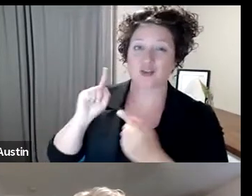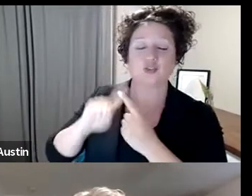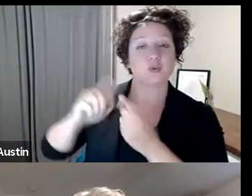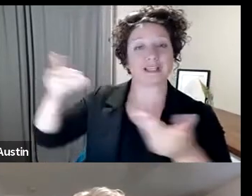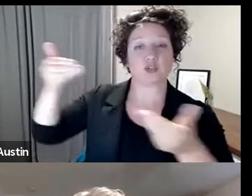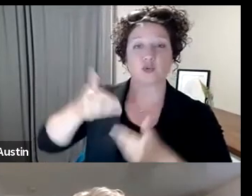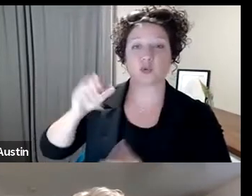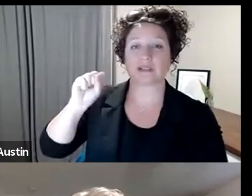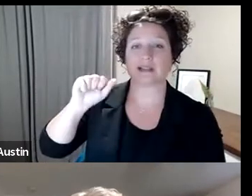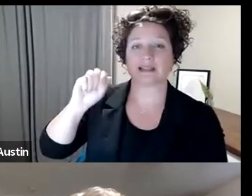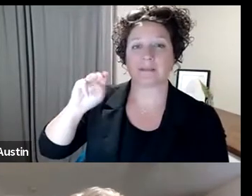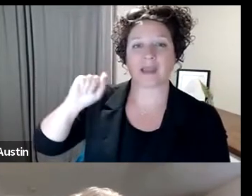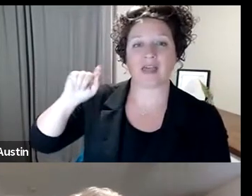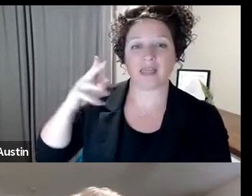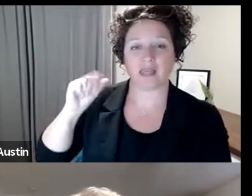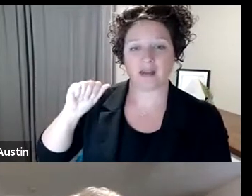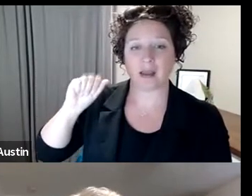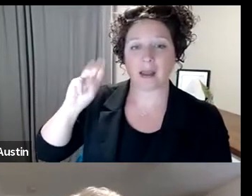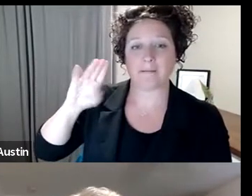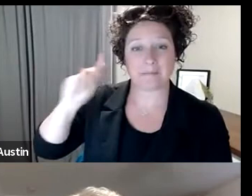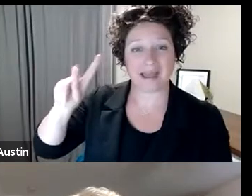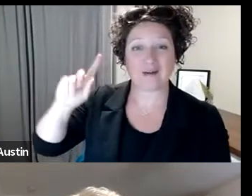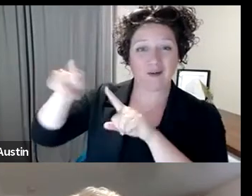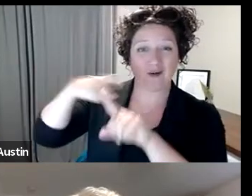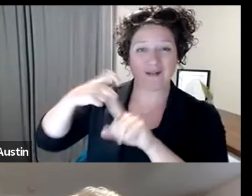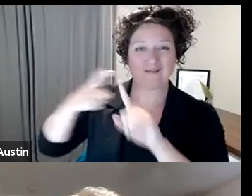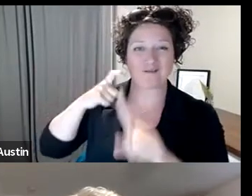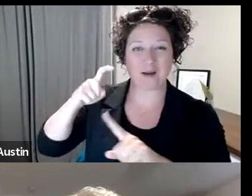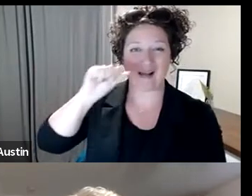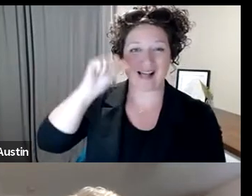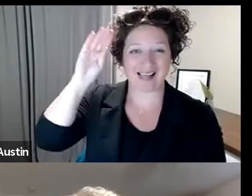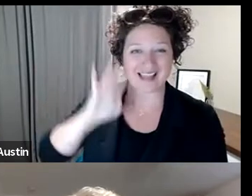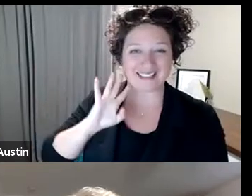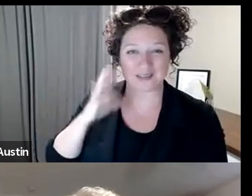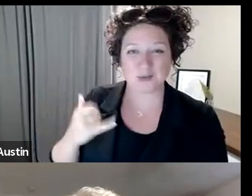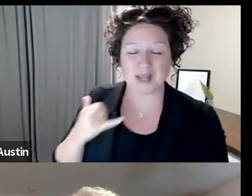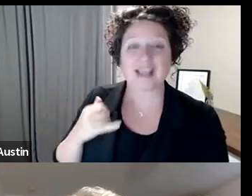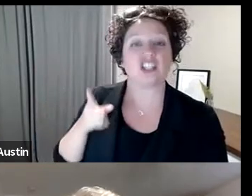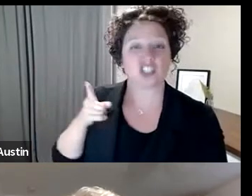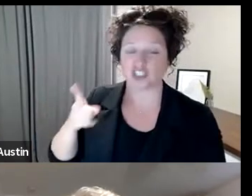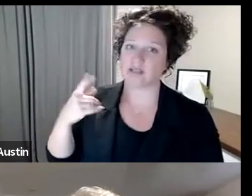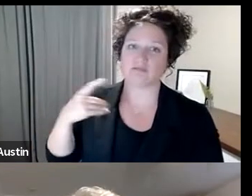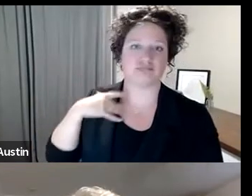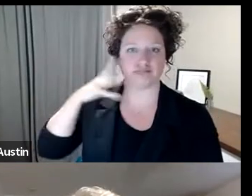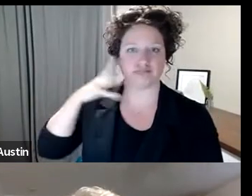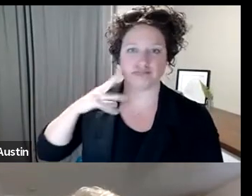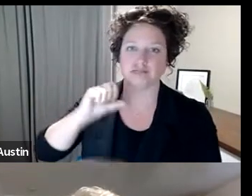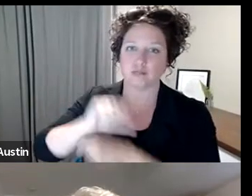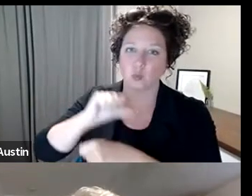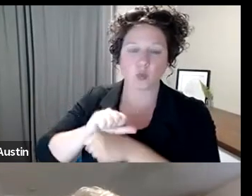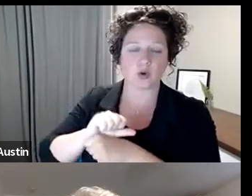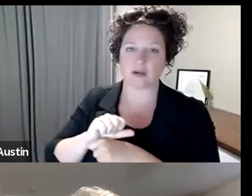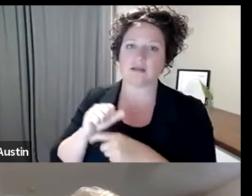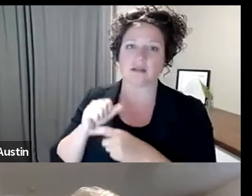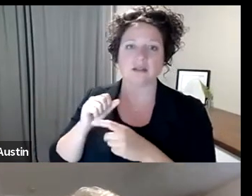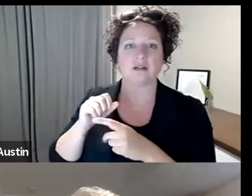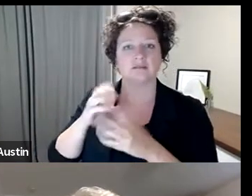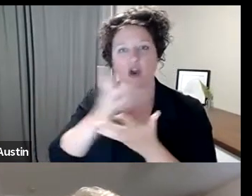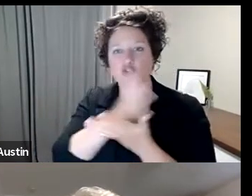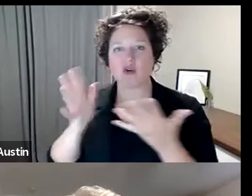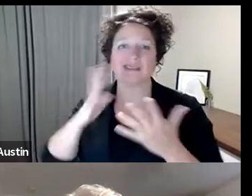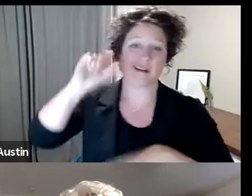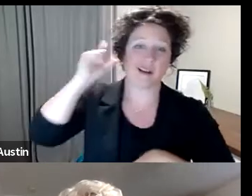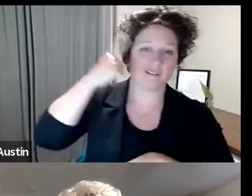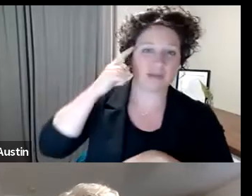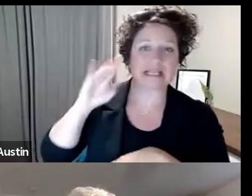introduce Samantha Mack, calling in from Alaska today. Samantha has done a wealth of work in her short years across government,